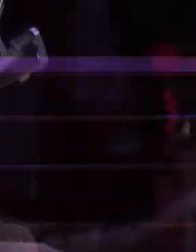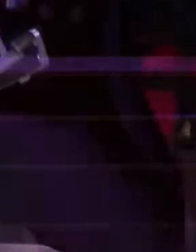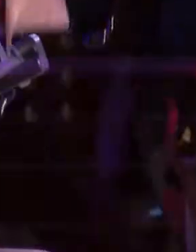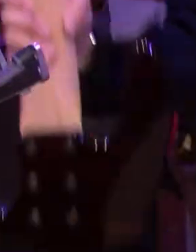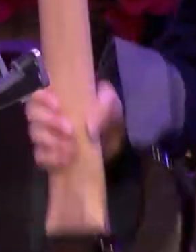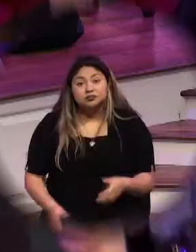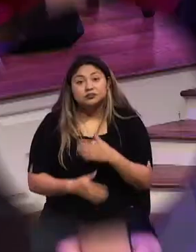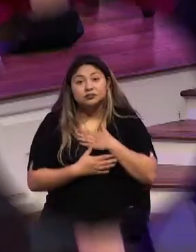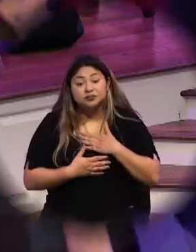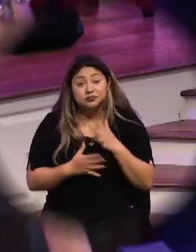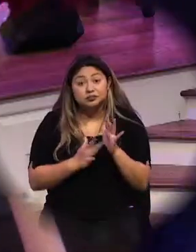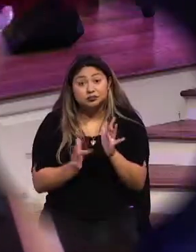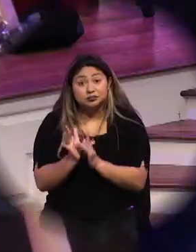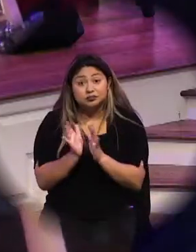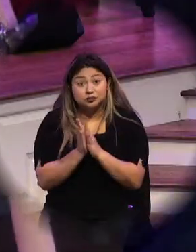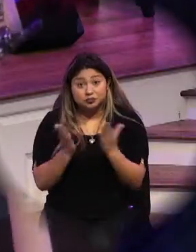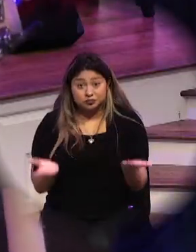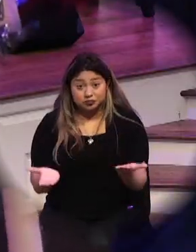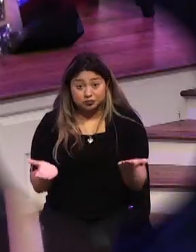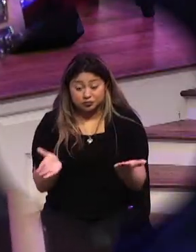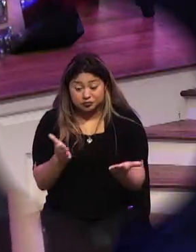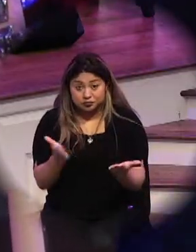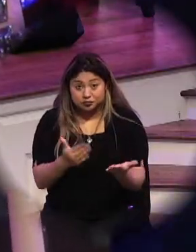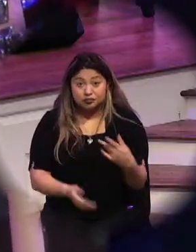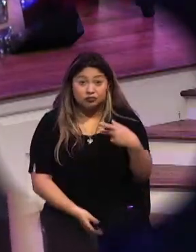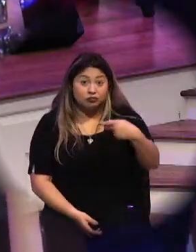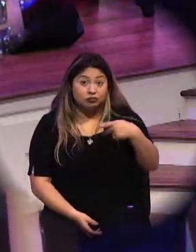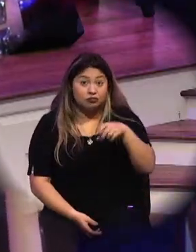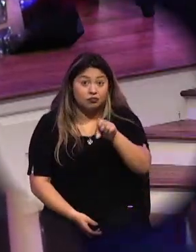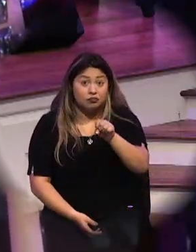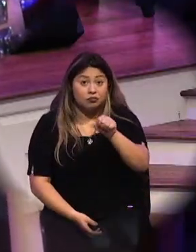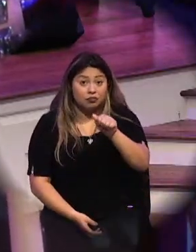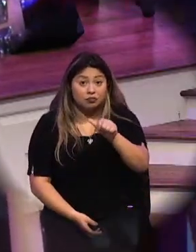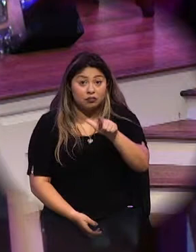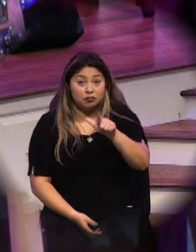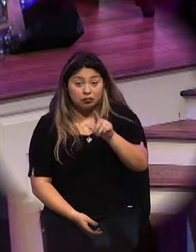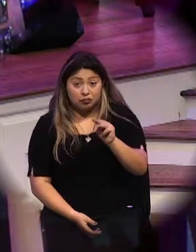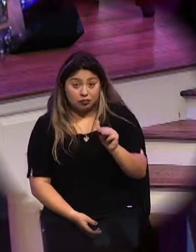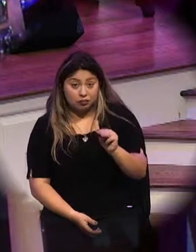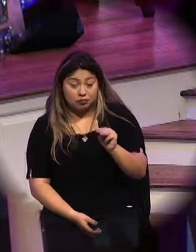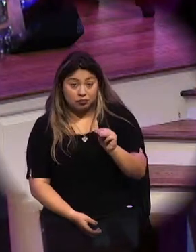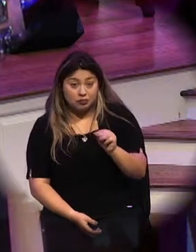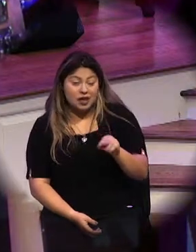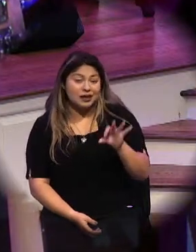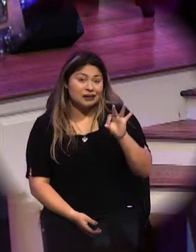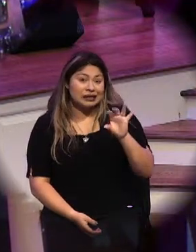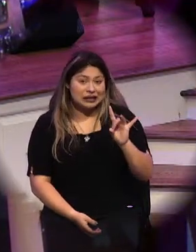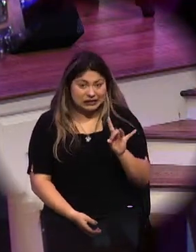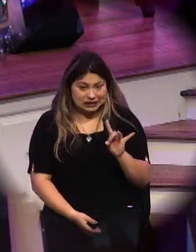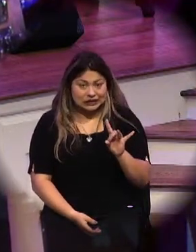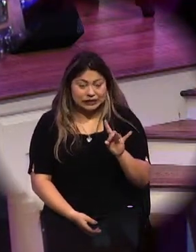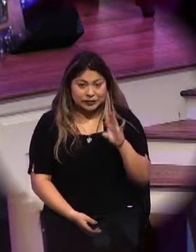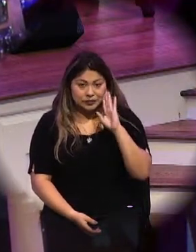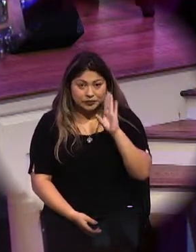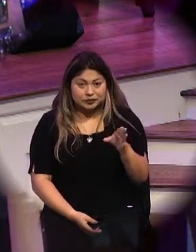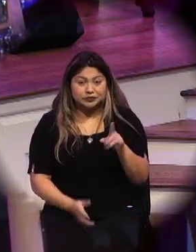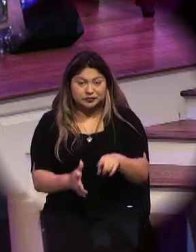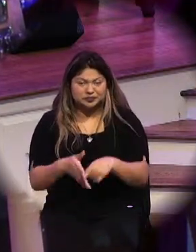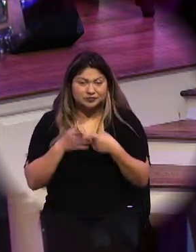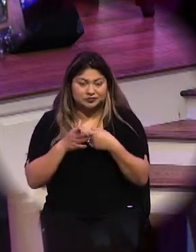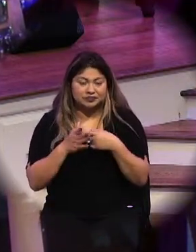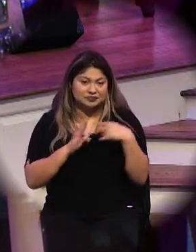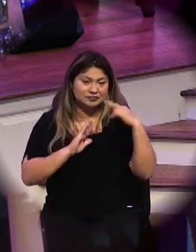ahead and take your copy of God's Word and open with me to Psalm 98. Psalm 98, we're going to begin by reading the first three